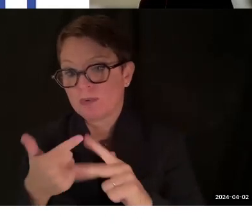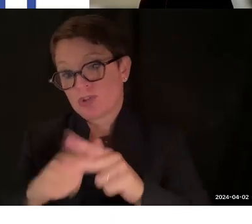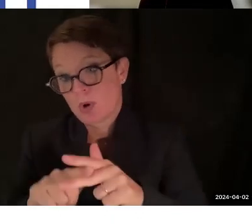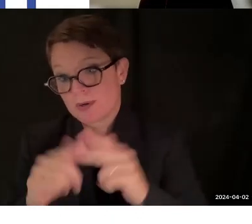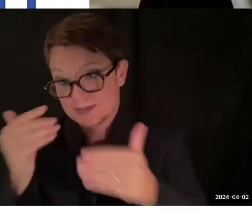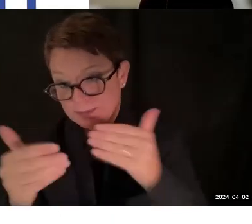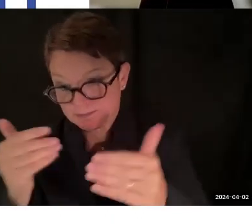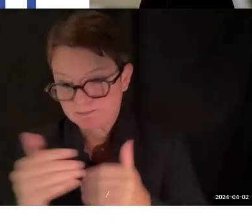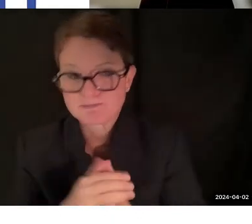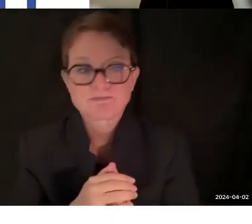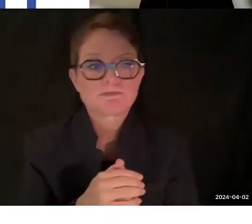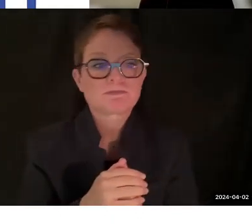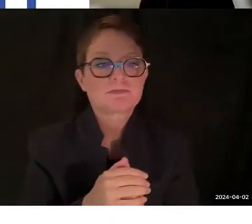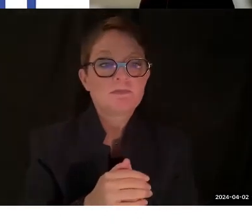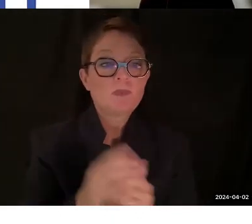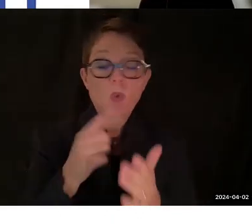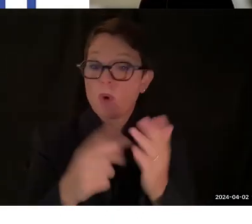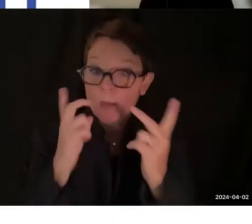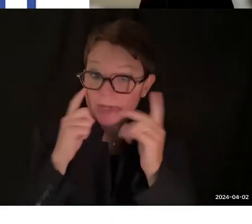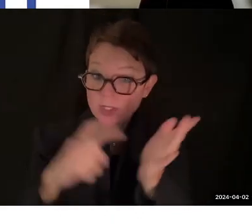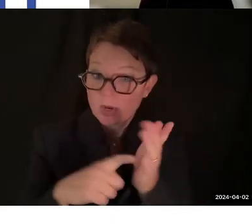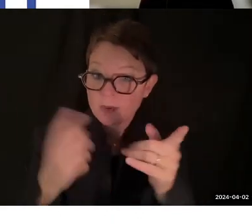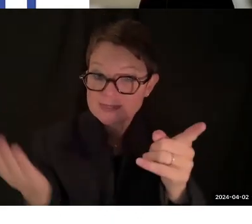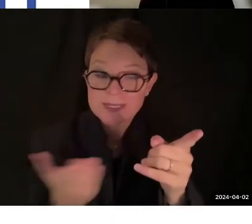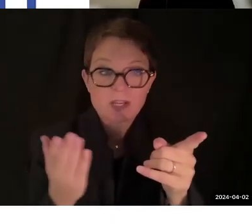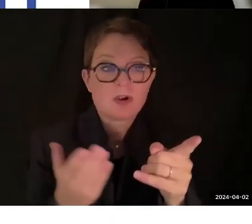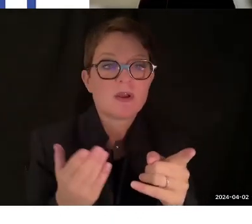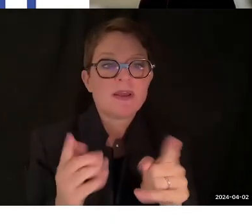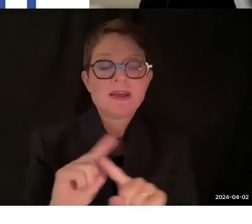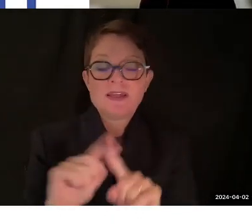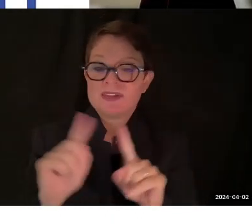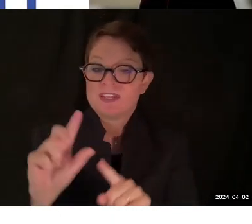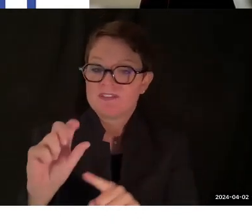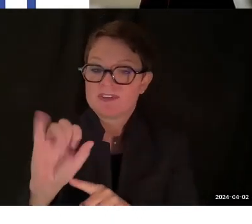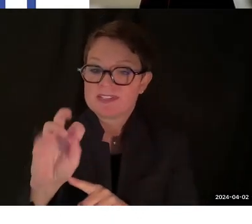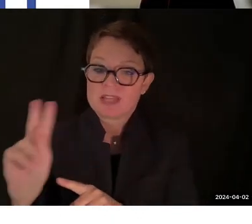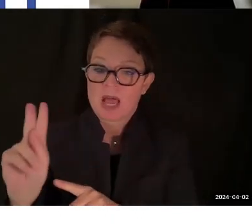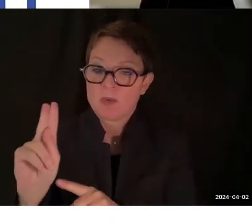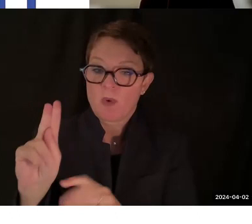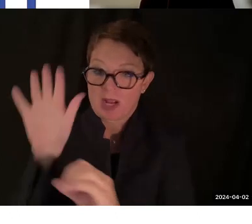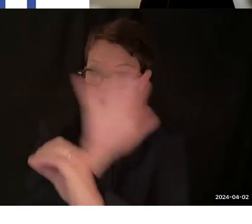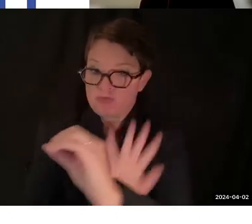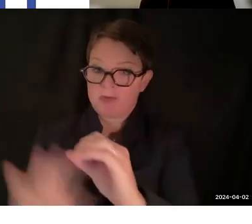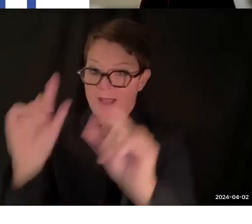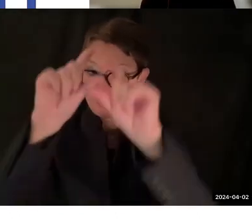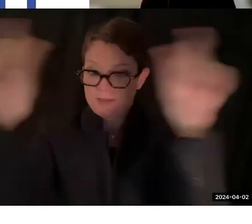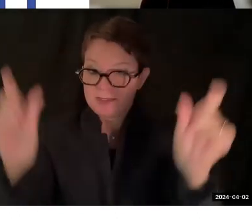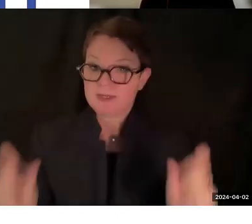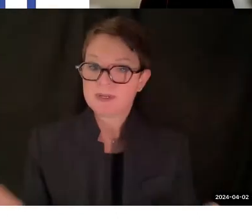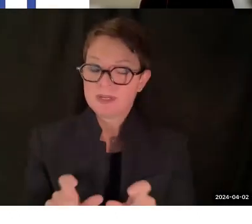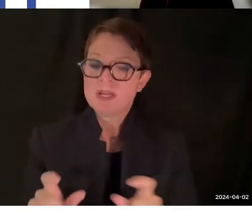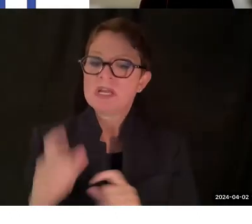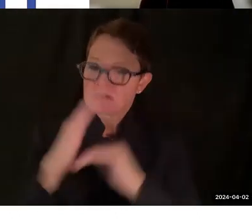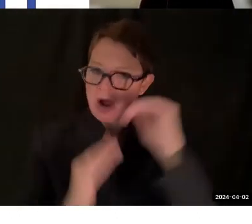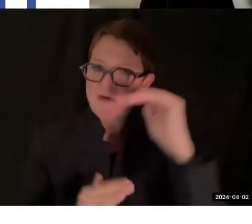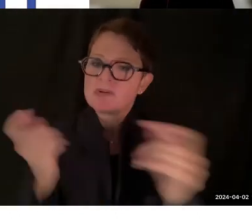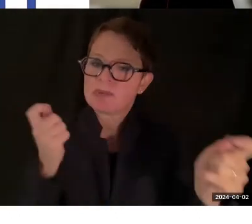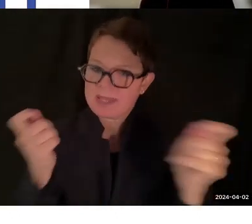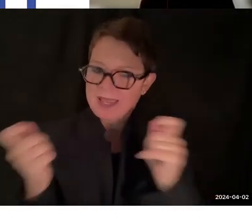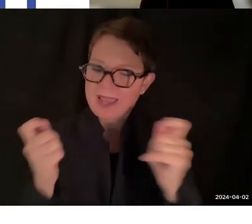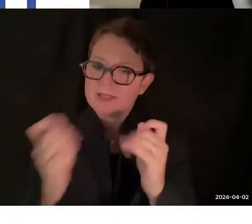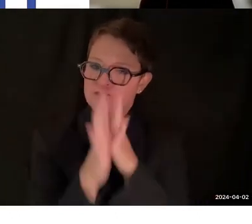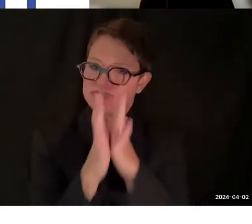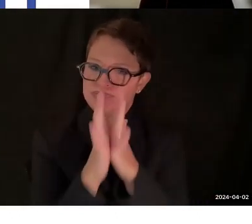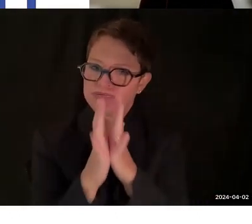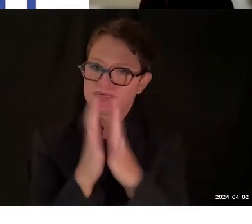begin. And what we see here is that the network of sidewalks around the arena more than comfortably handle the expected